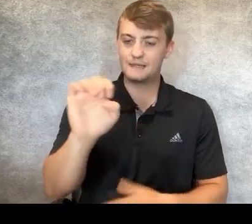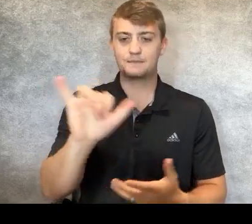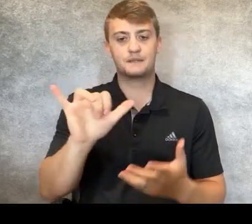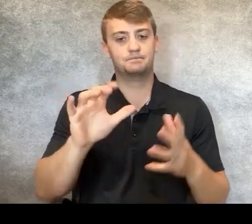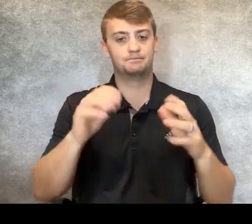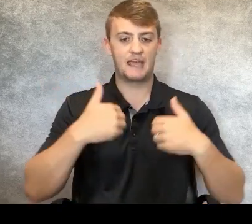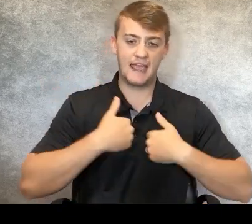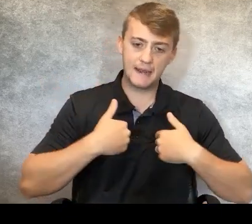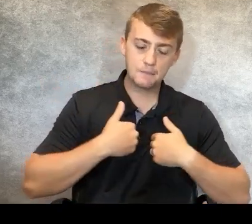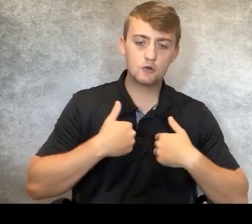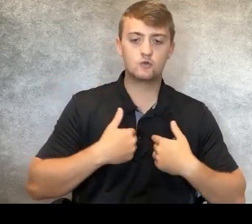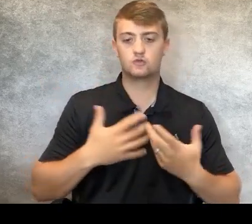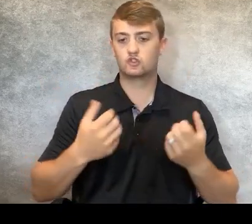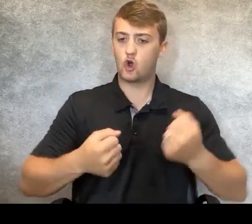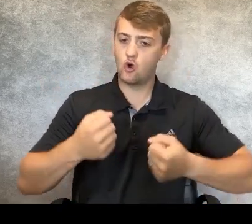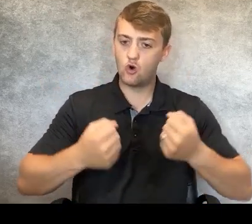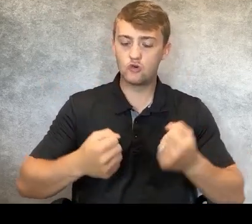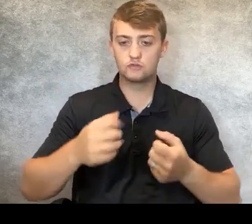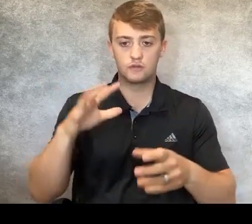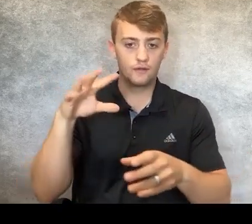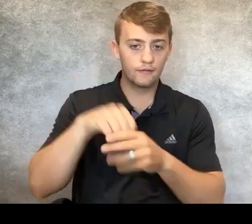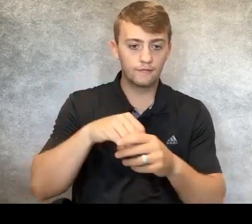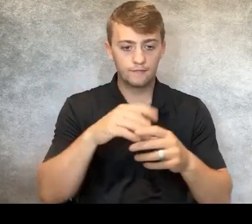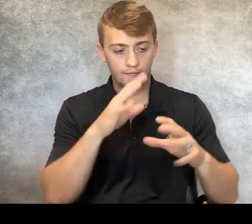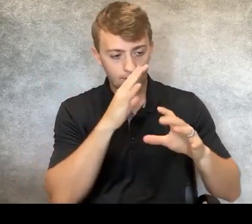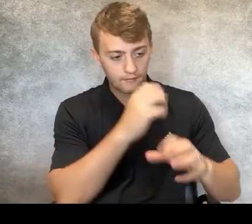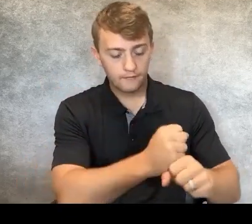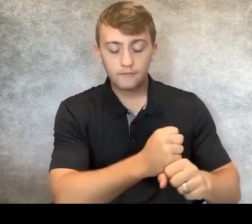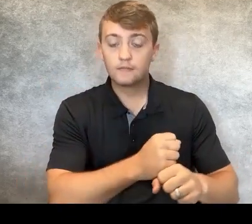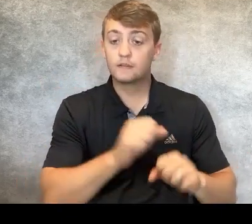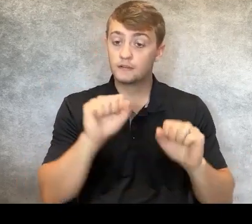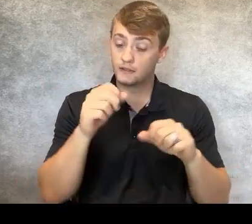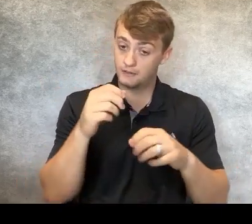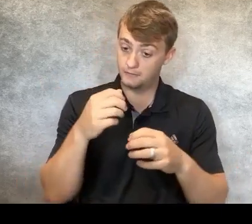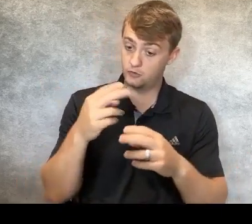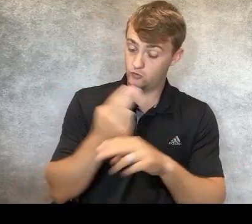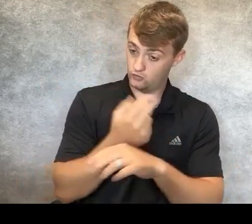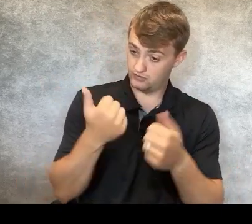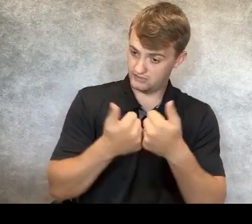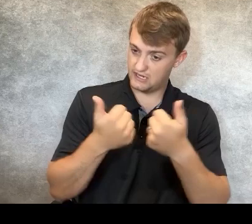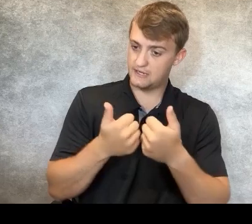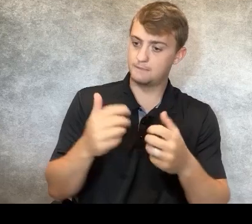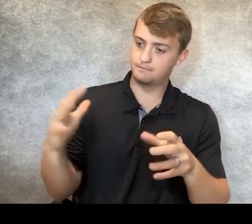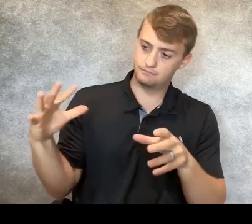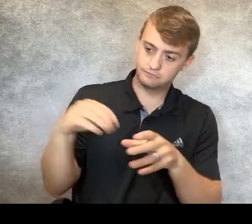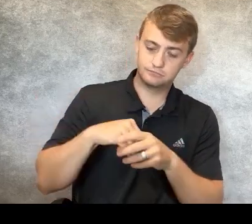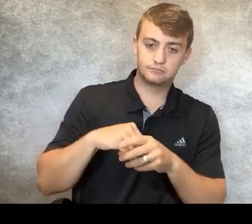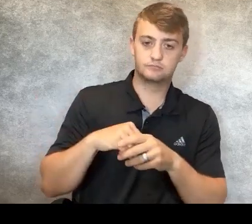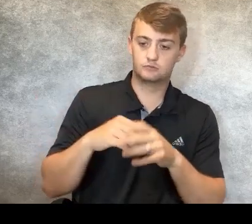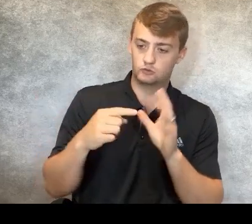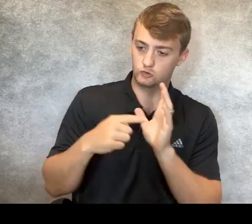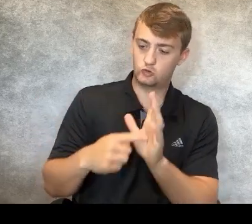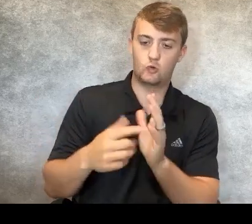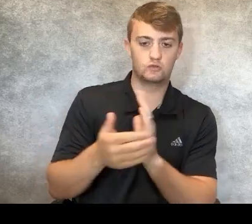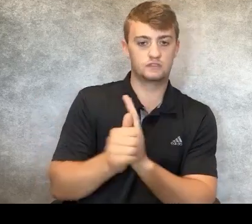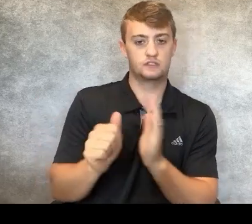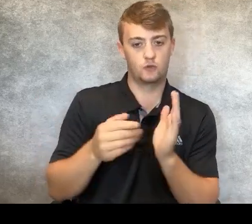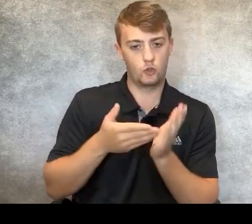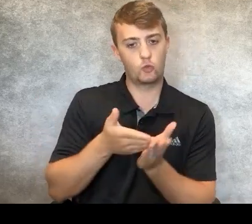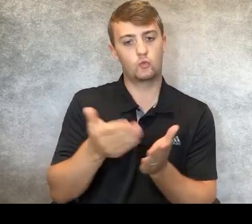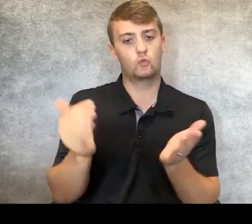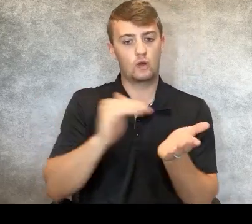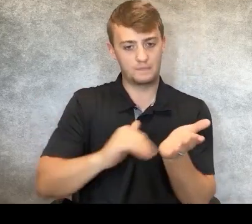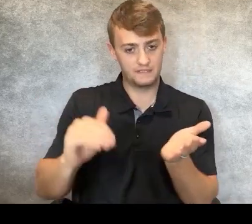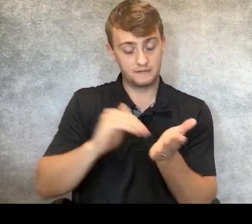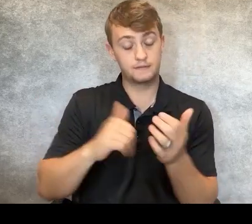animals or vehicles to boost engagement. Make learning fun by using games to build engagement and reinforce skills through